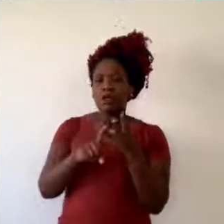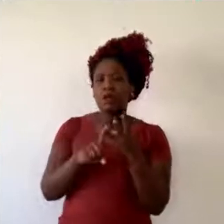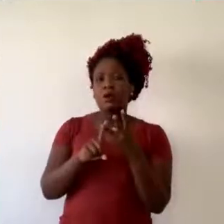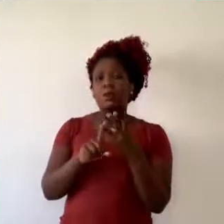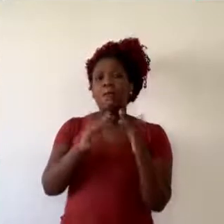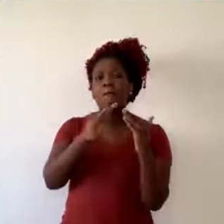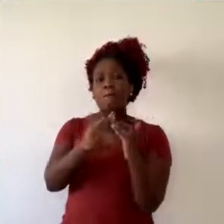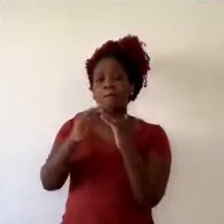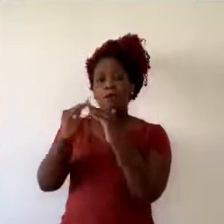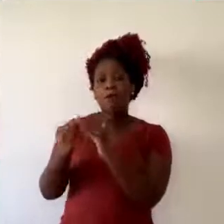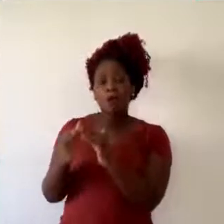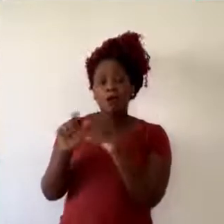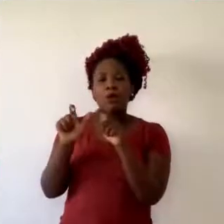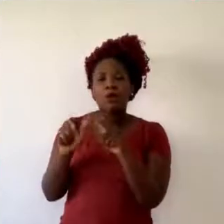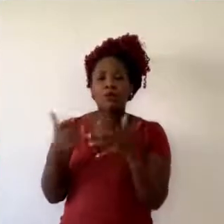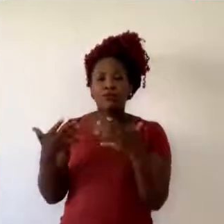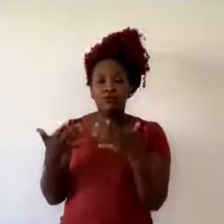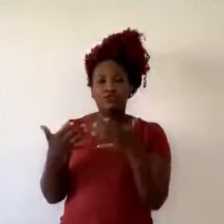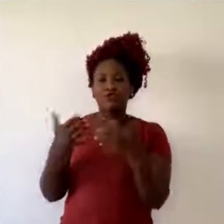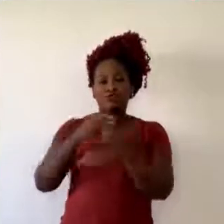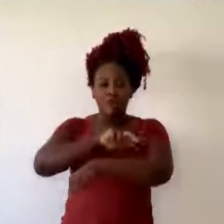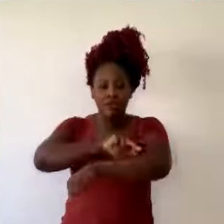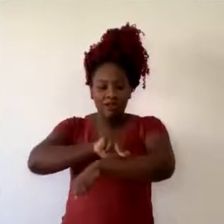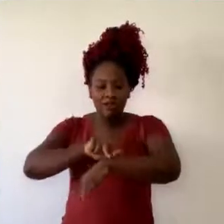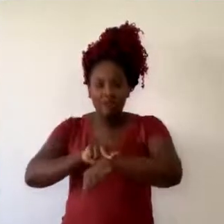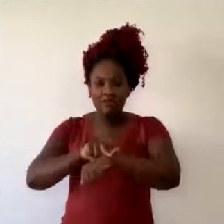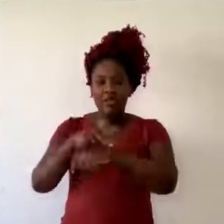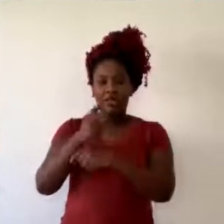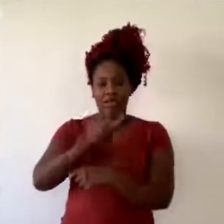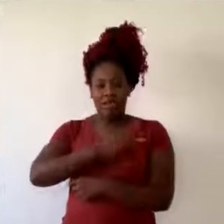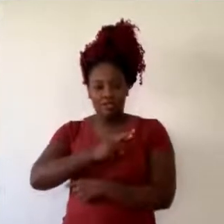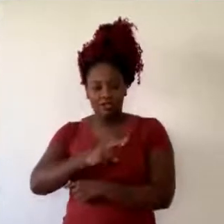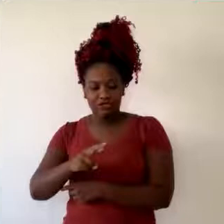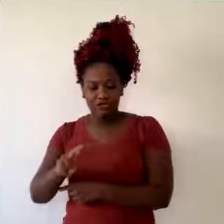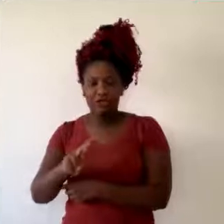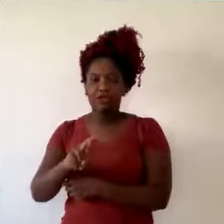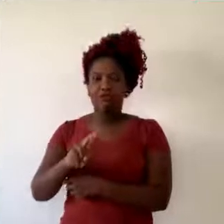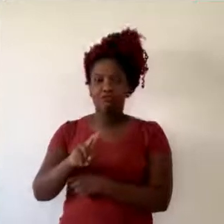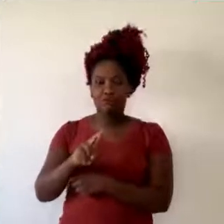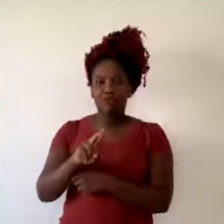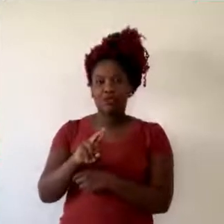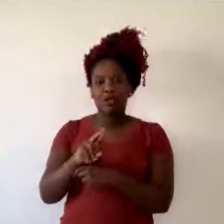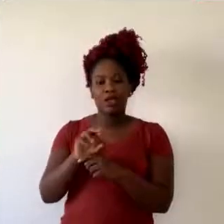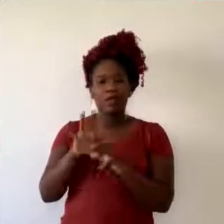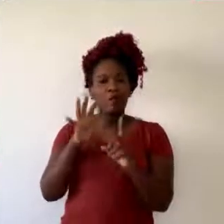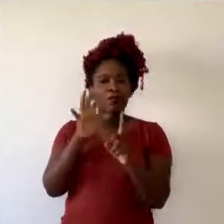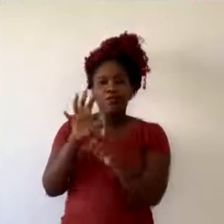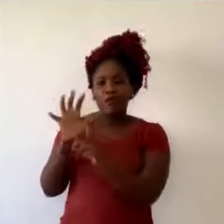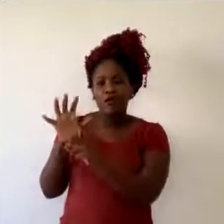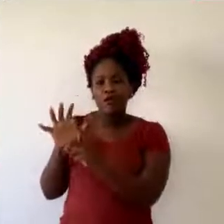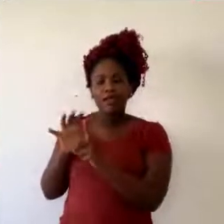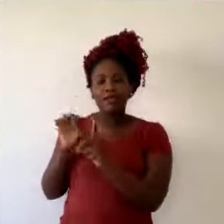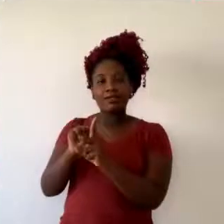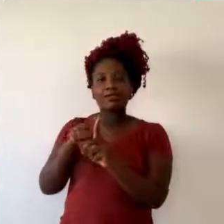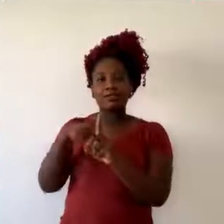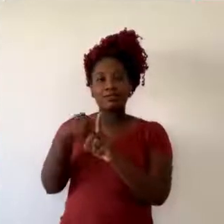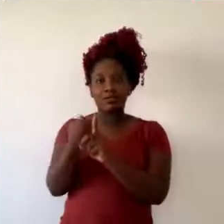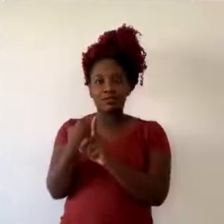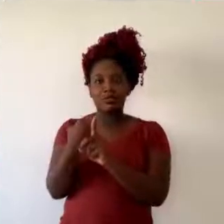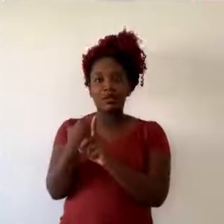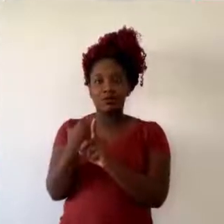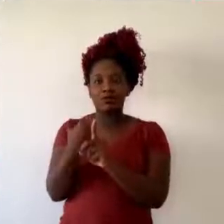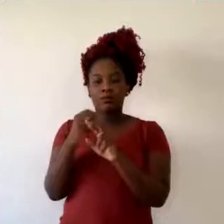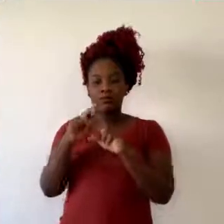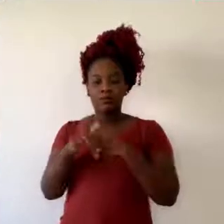orientation, living conditions, place, race, and religion. These are social